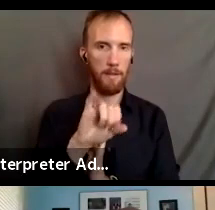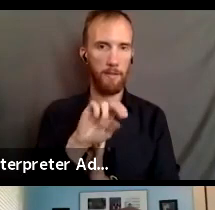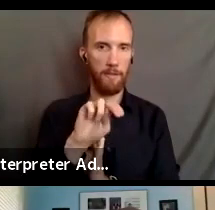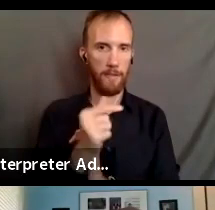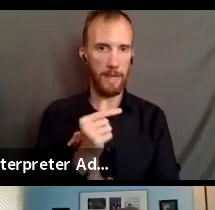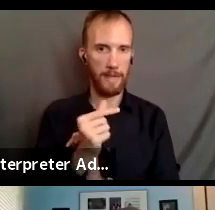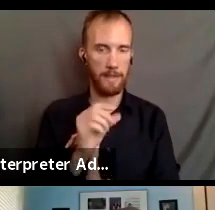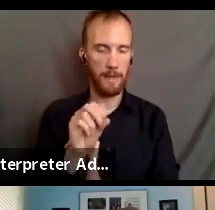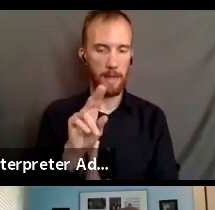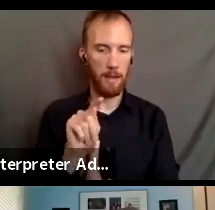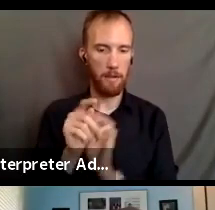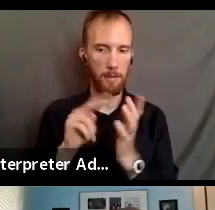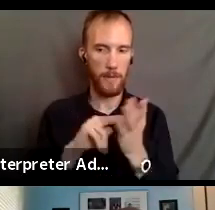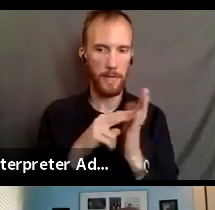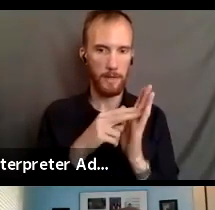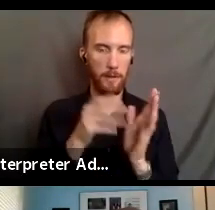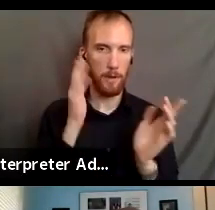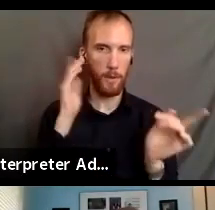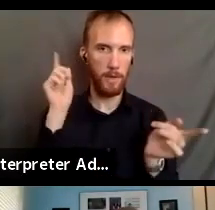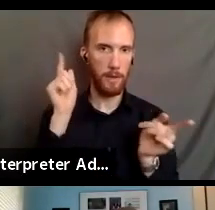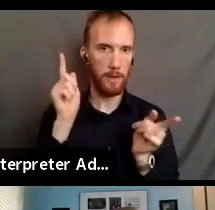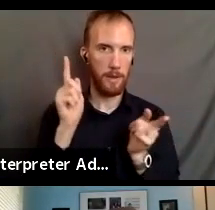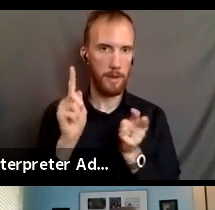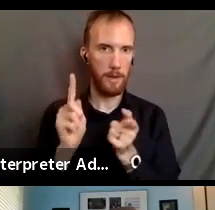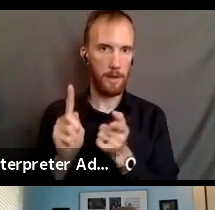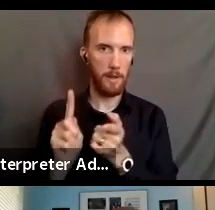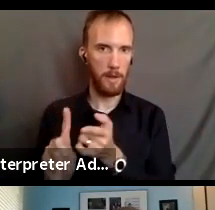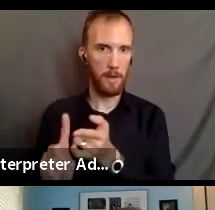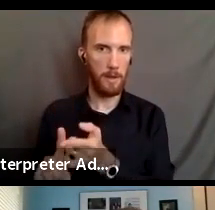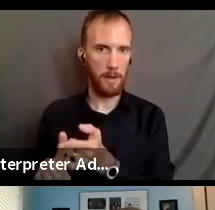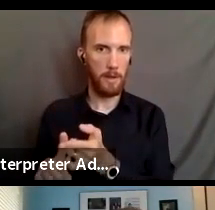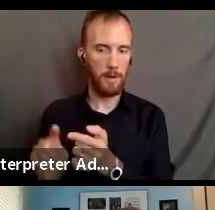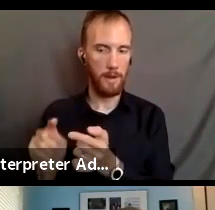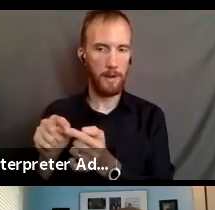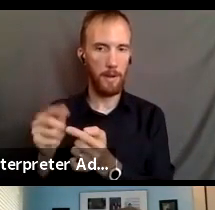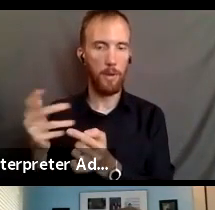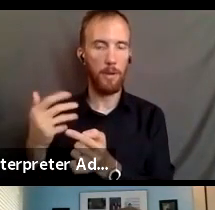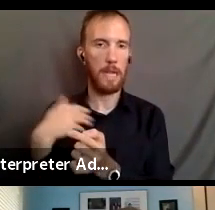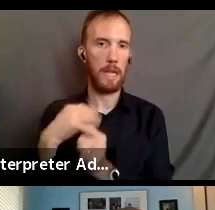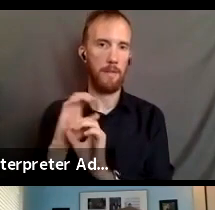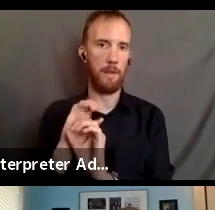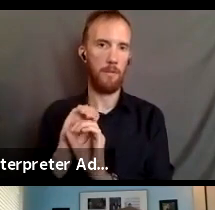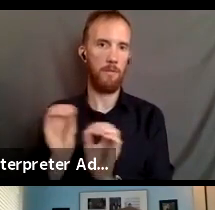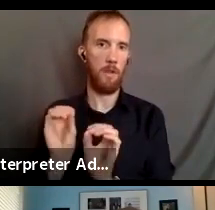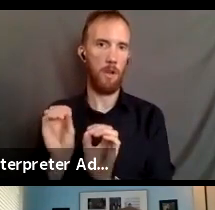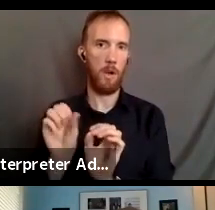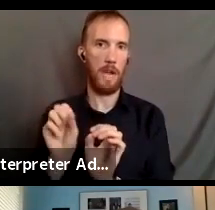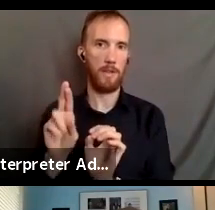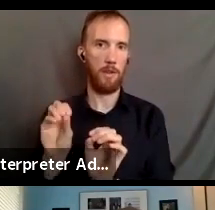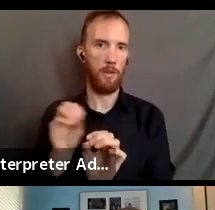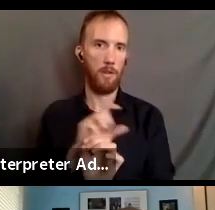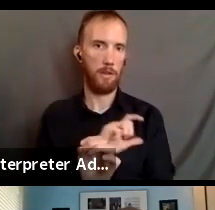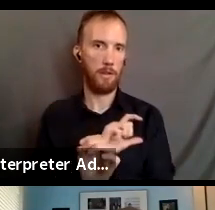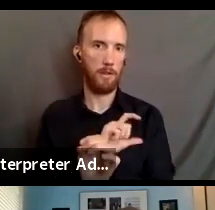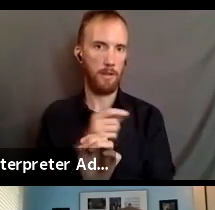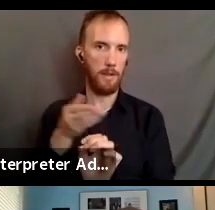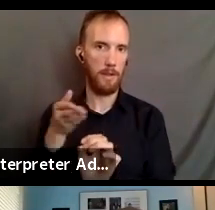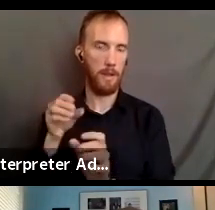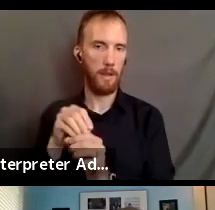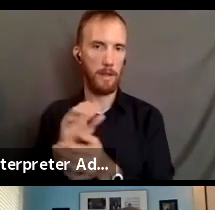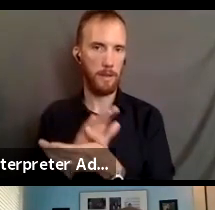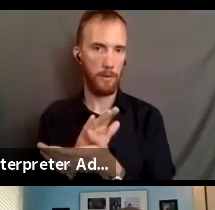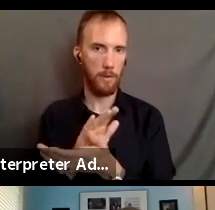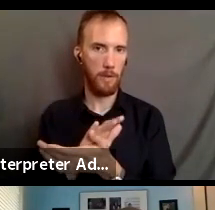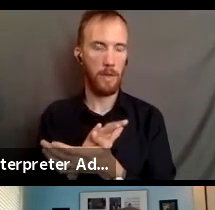there will not be sros in schools that's the intent here um yes there's no timeline